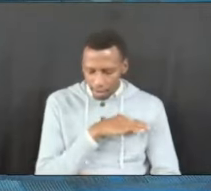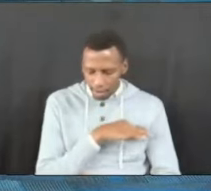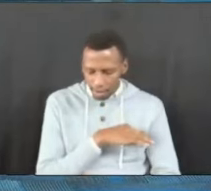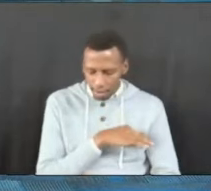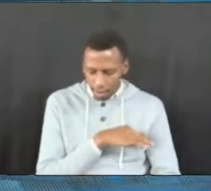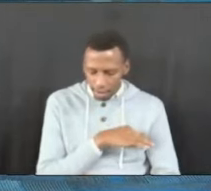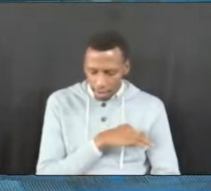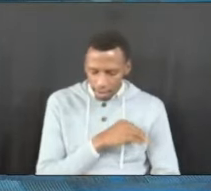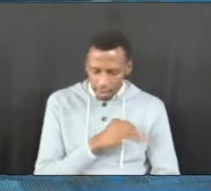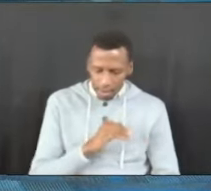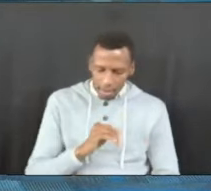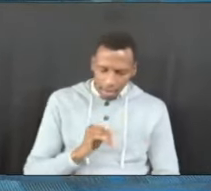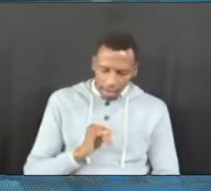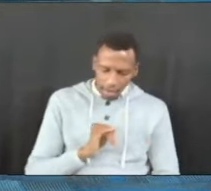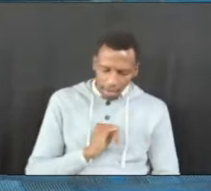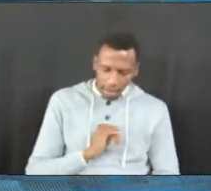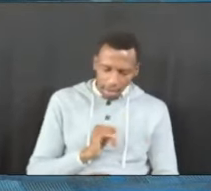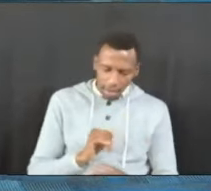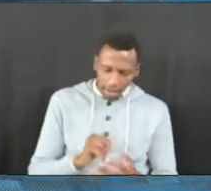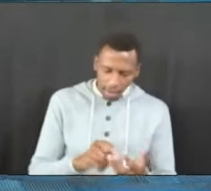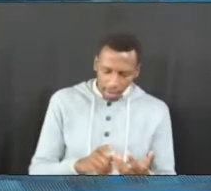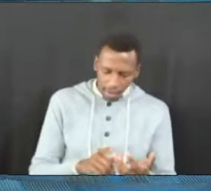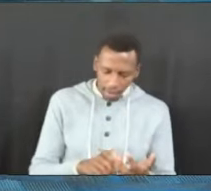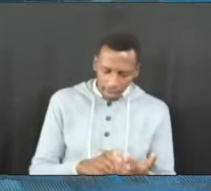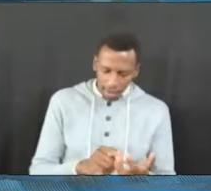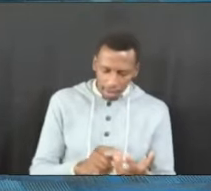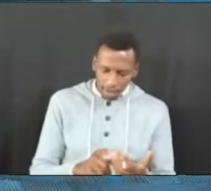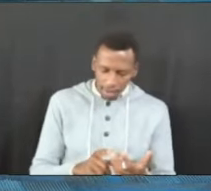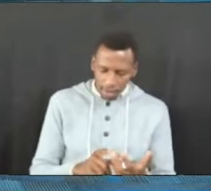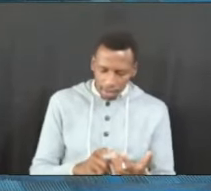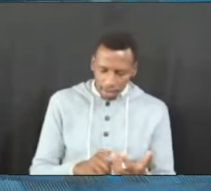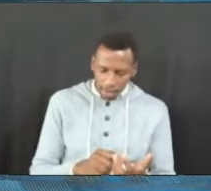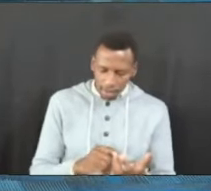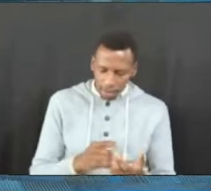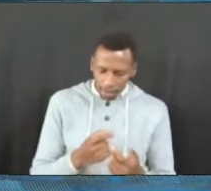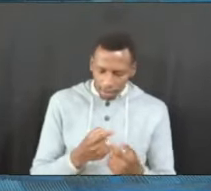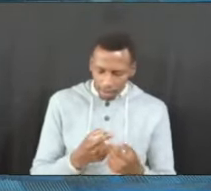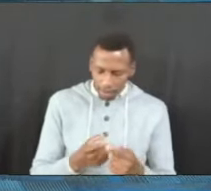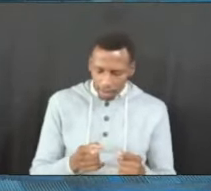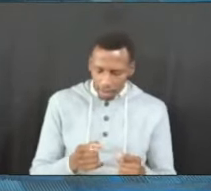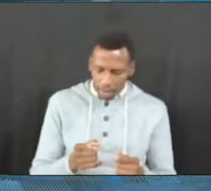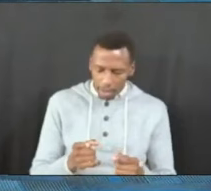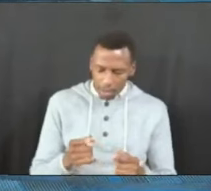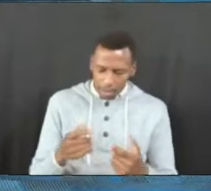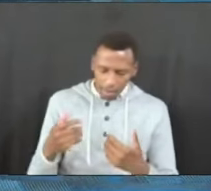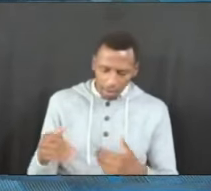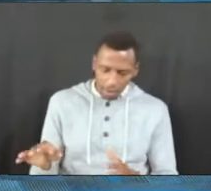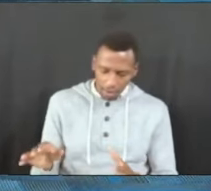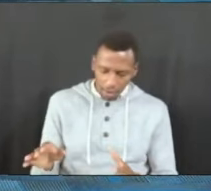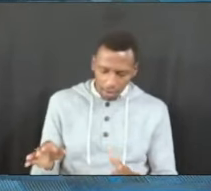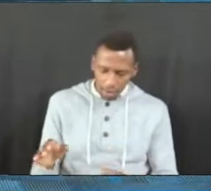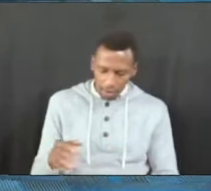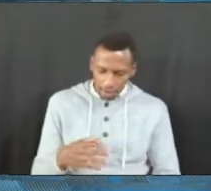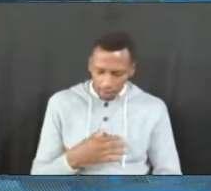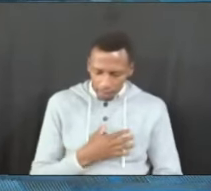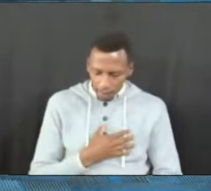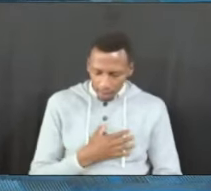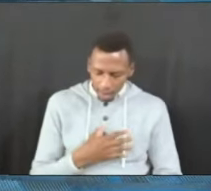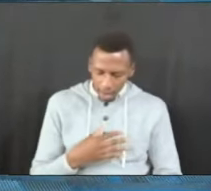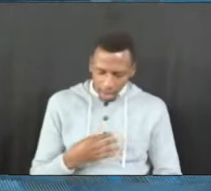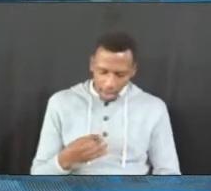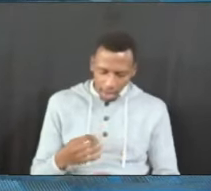riches gain I count but